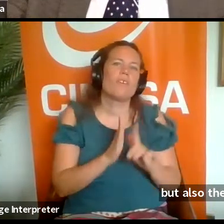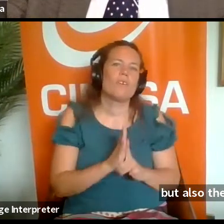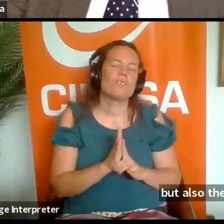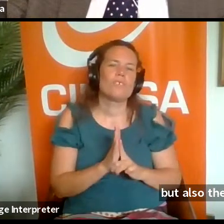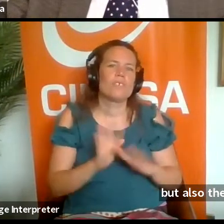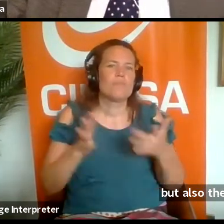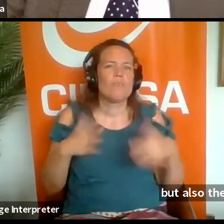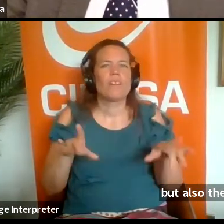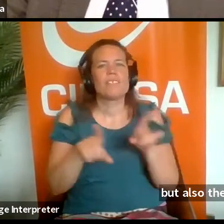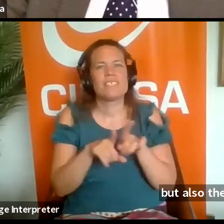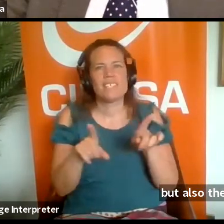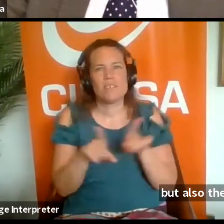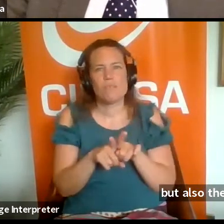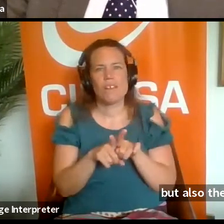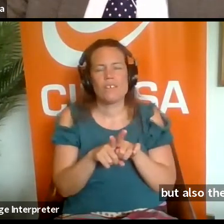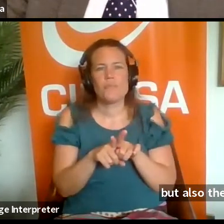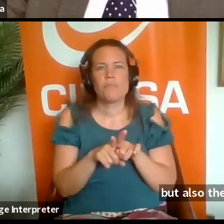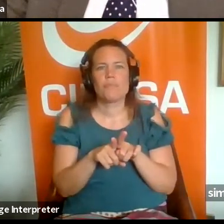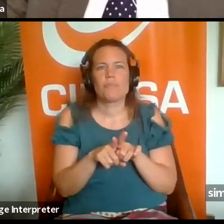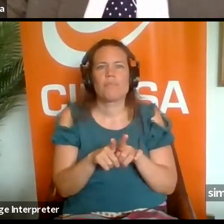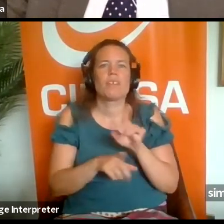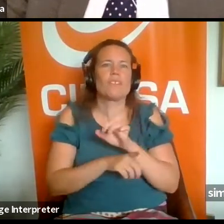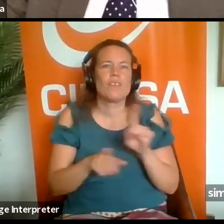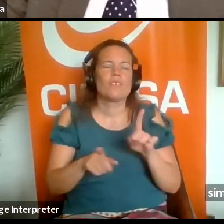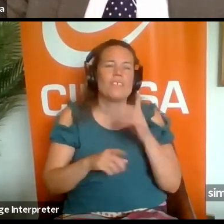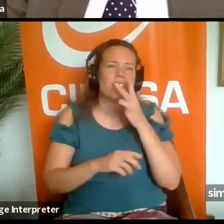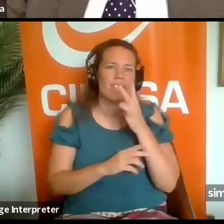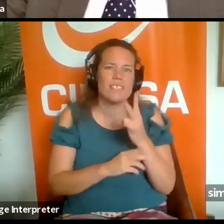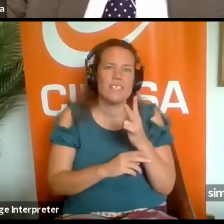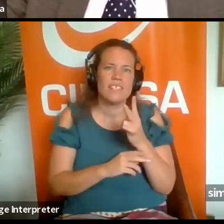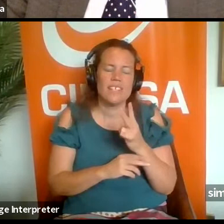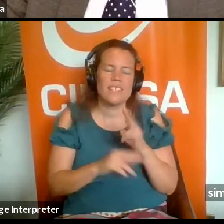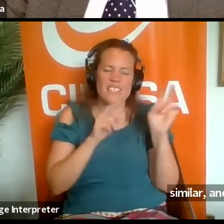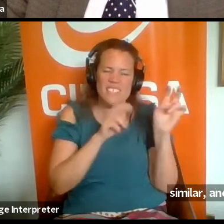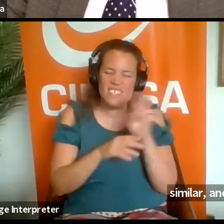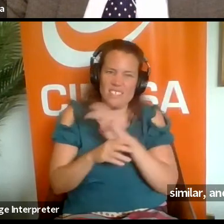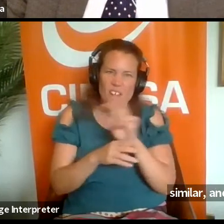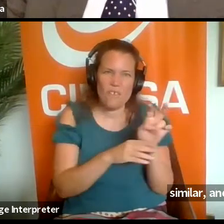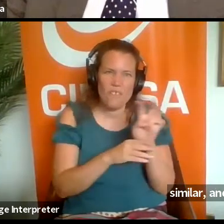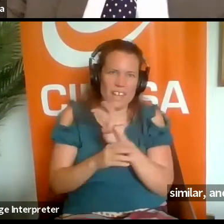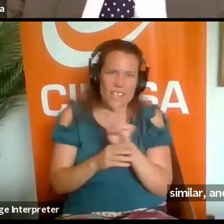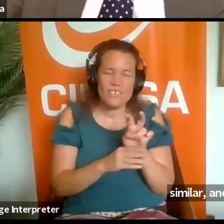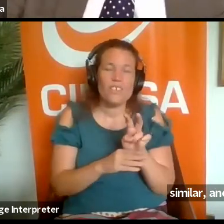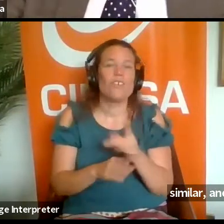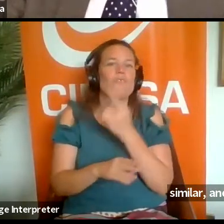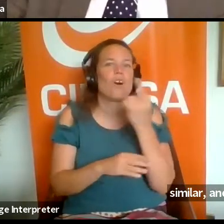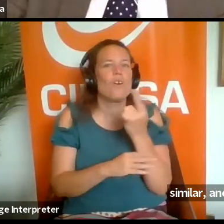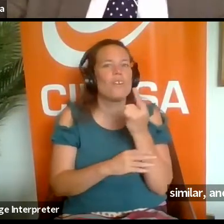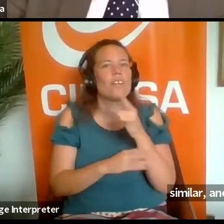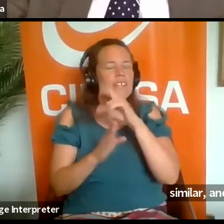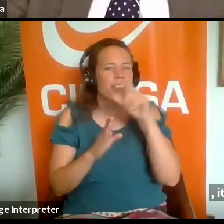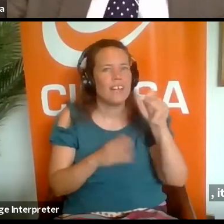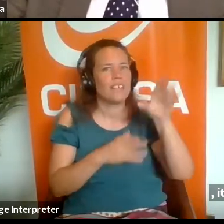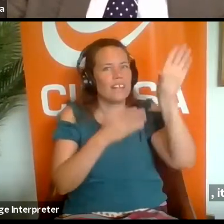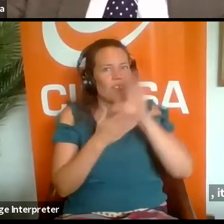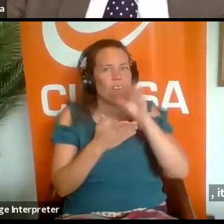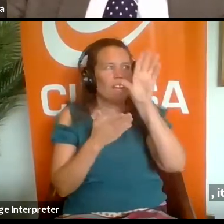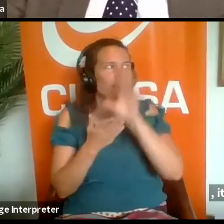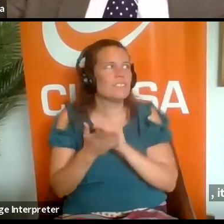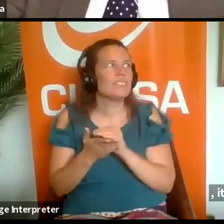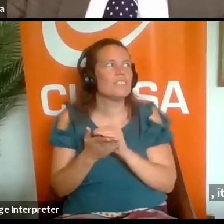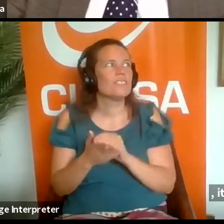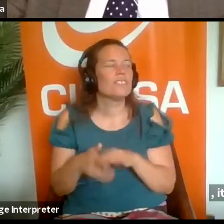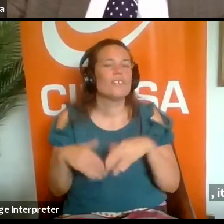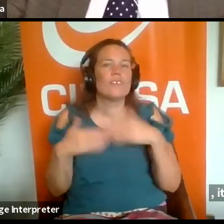similar, that does not actually say for sure if it's surveillance or it's just data collection for the state trying to